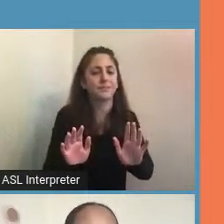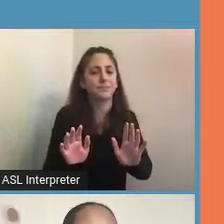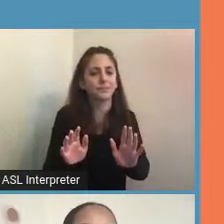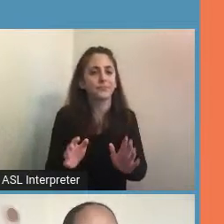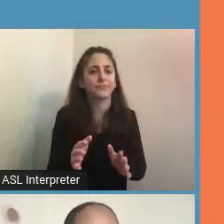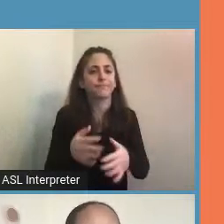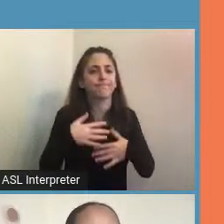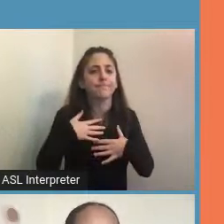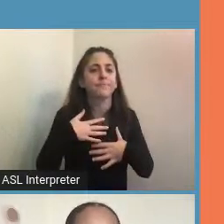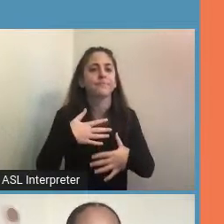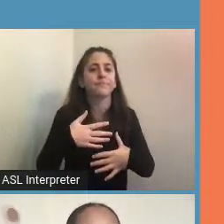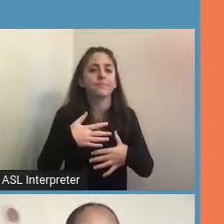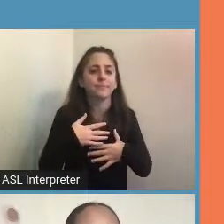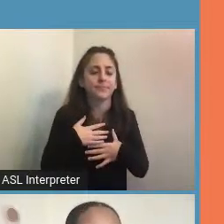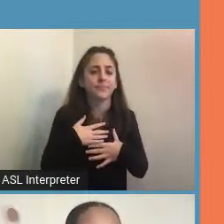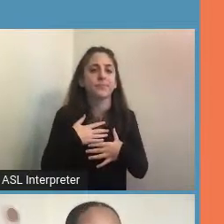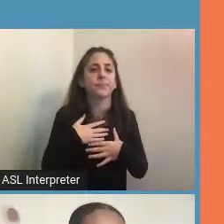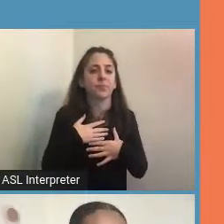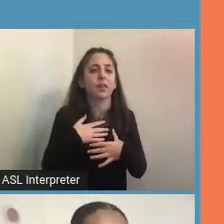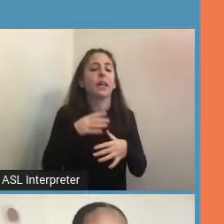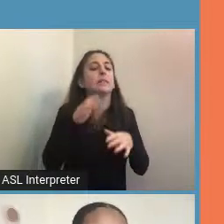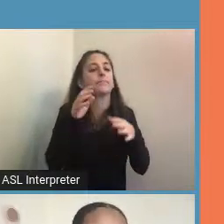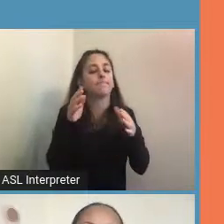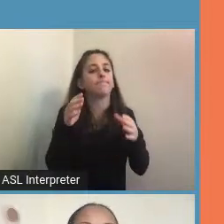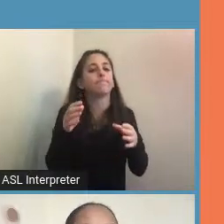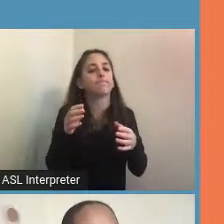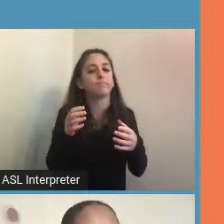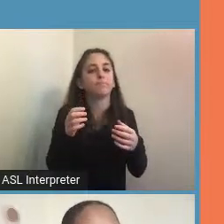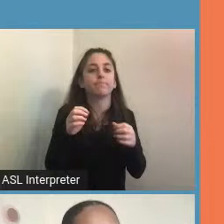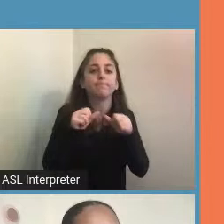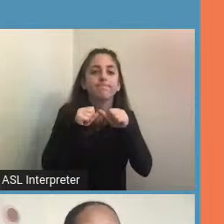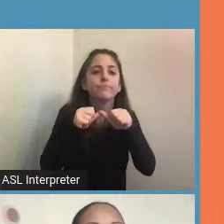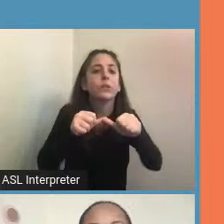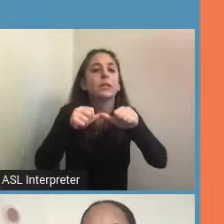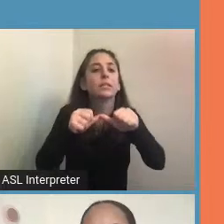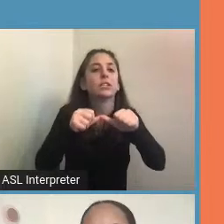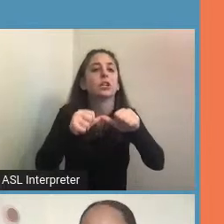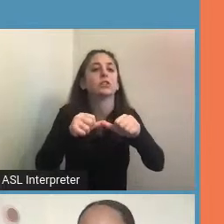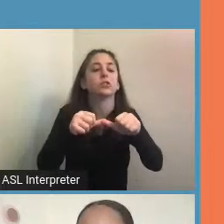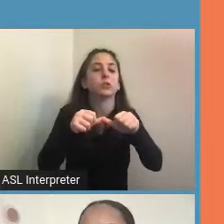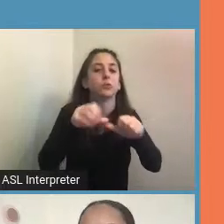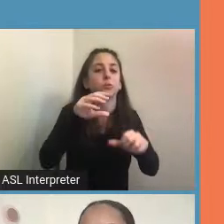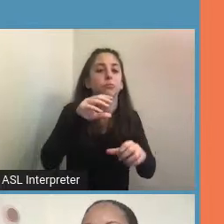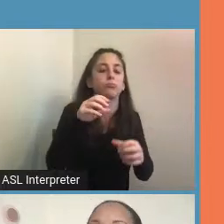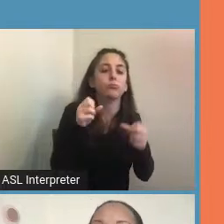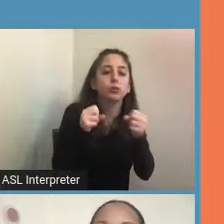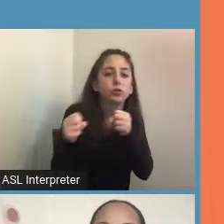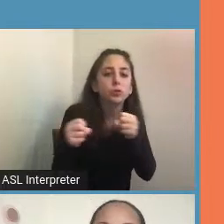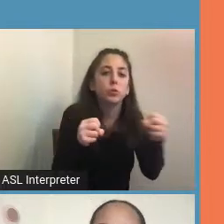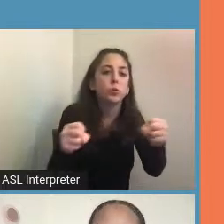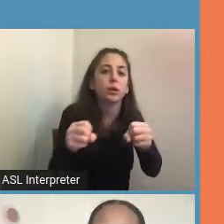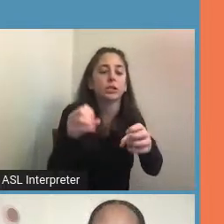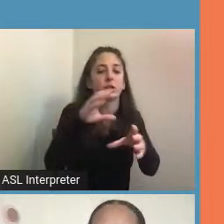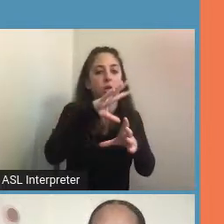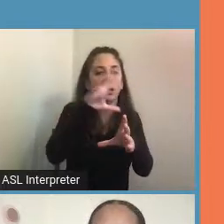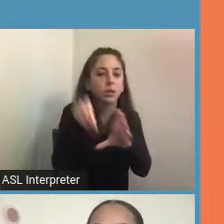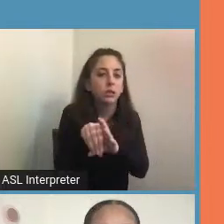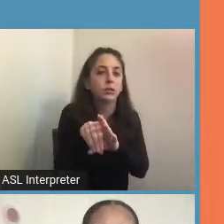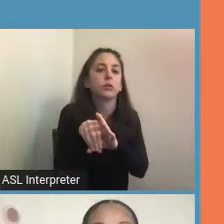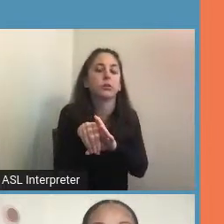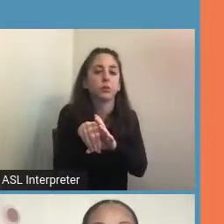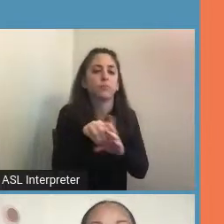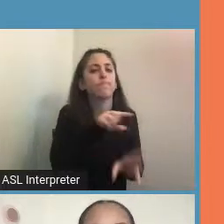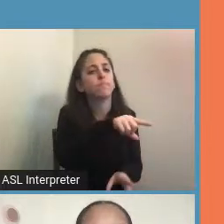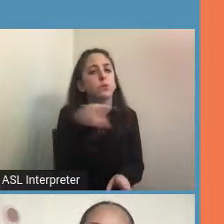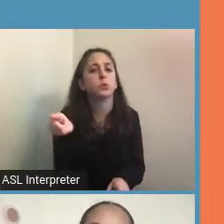breathe, and go with the strategy. You're the expert. You've done this before. And even if you haven't done this before, it's